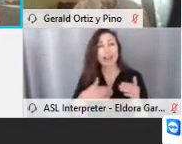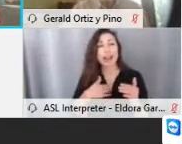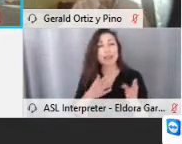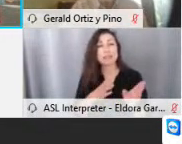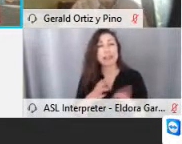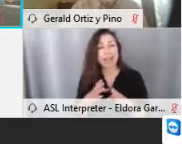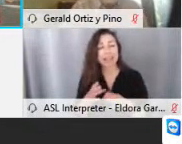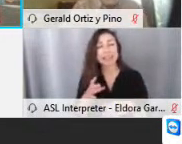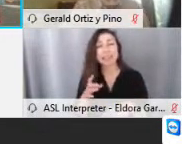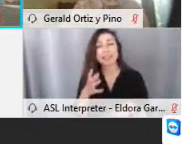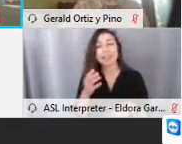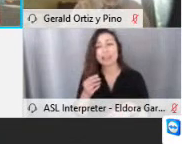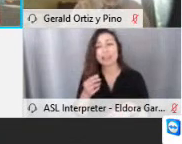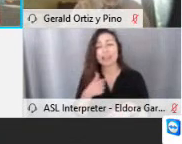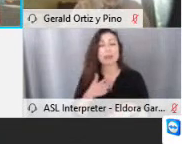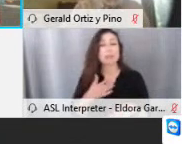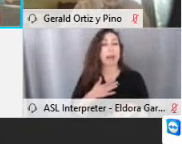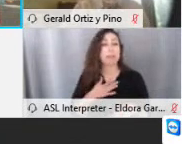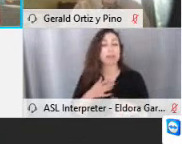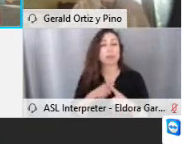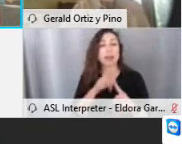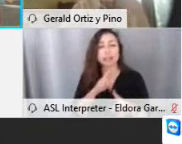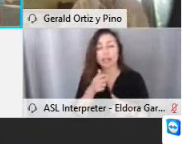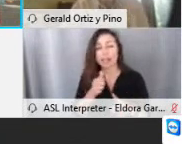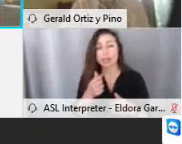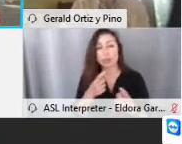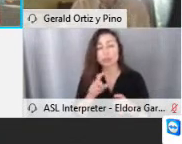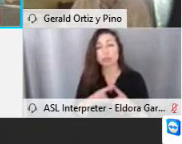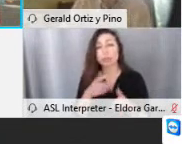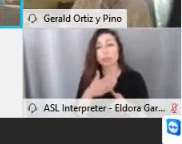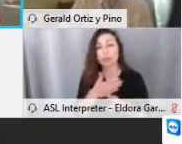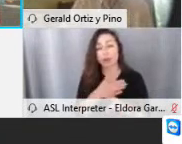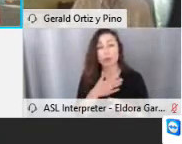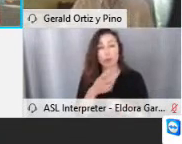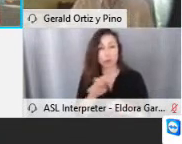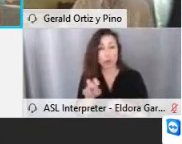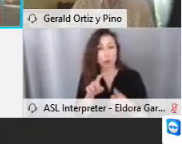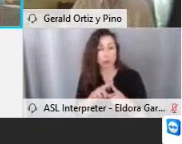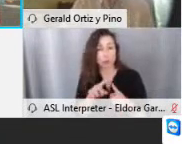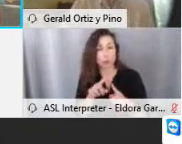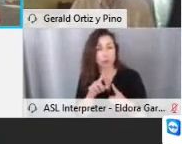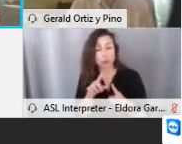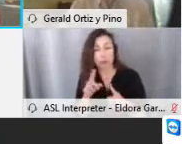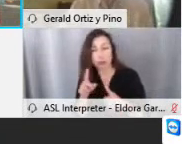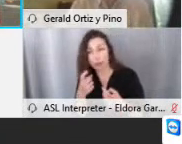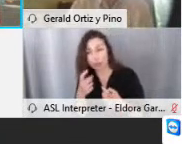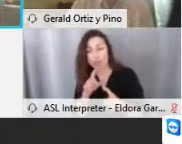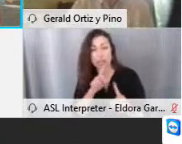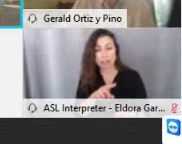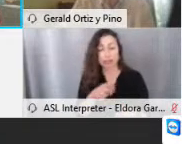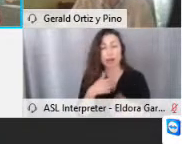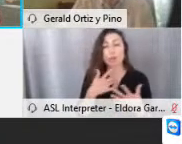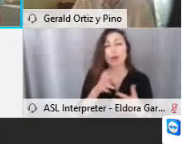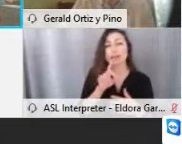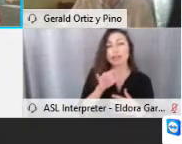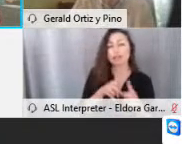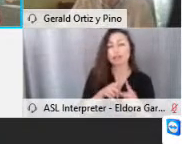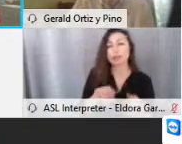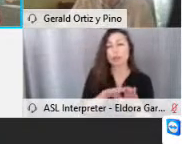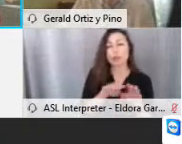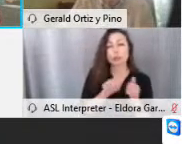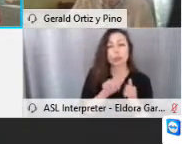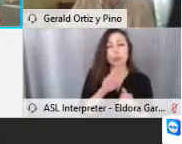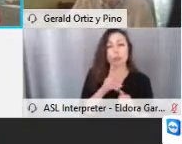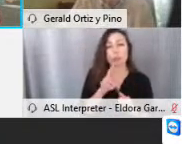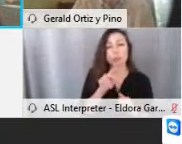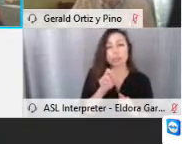and happy to answer any questions. But before we go to that point, I want to let David close us out here with the Burtons and